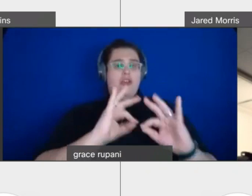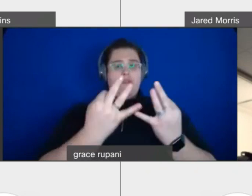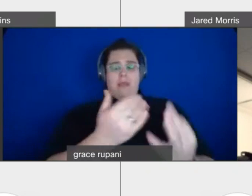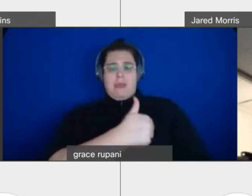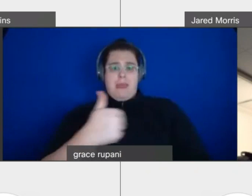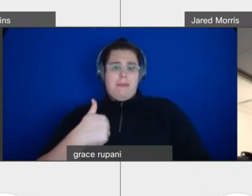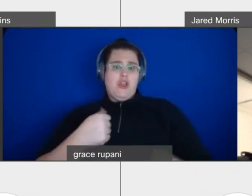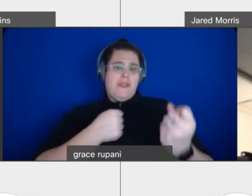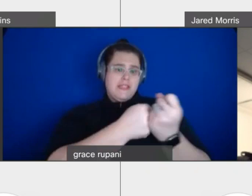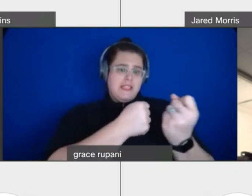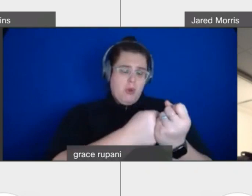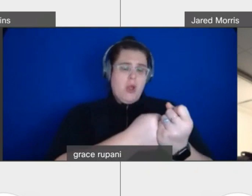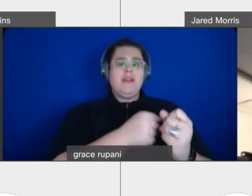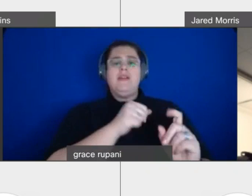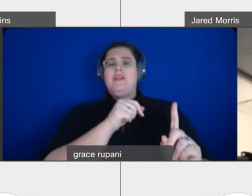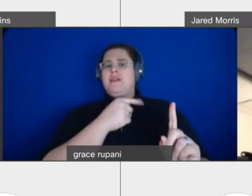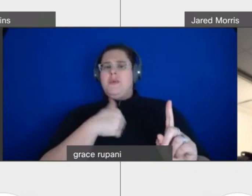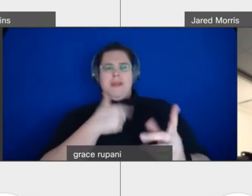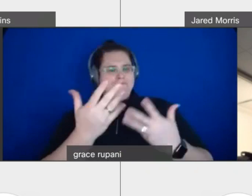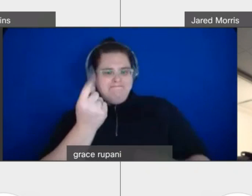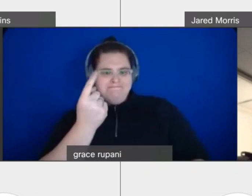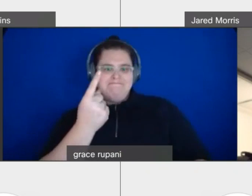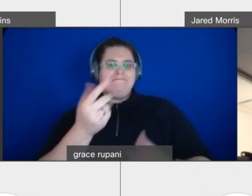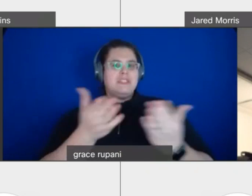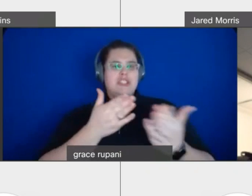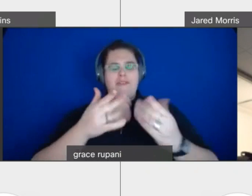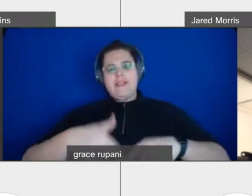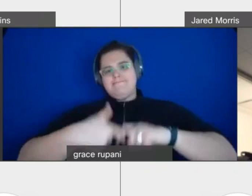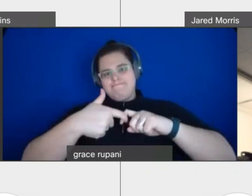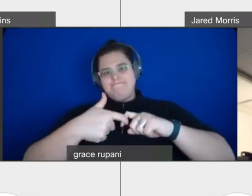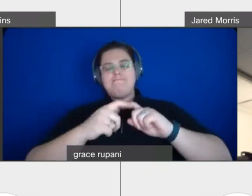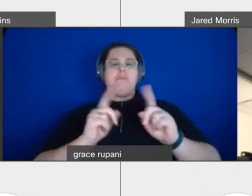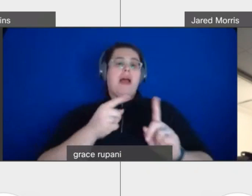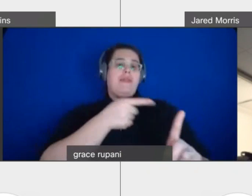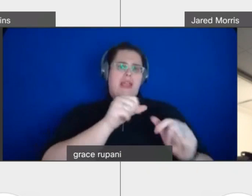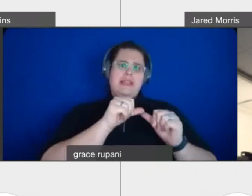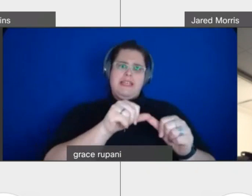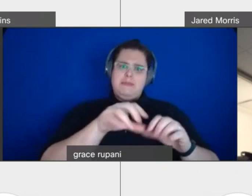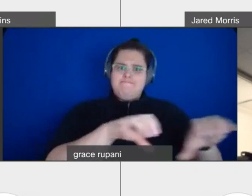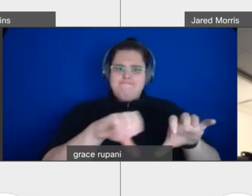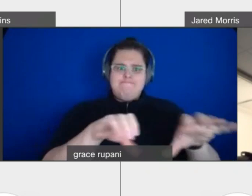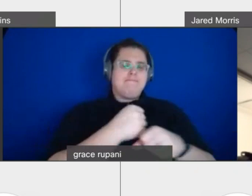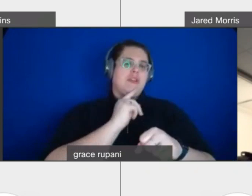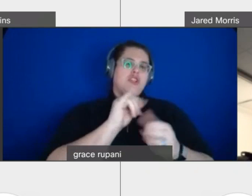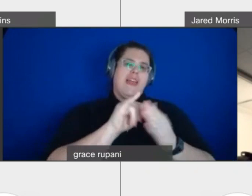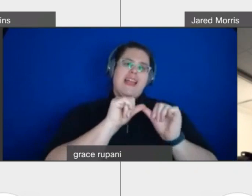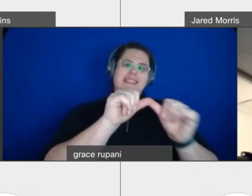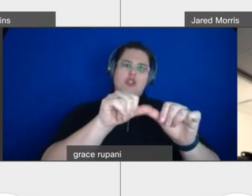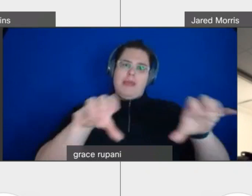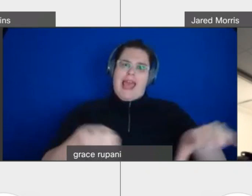their people active. We also are going to be working with the Special Olympics on